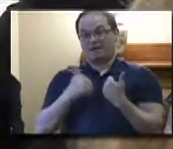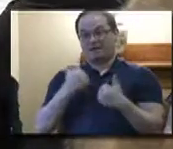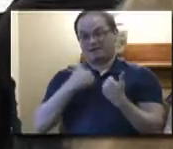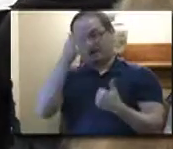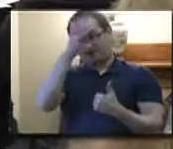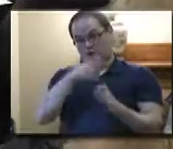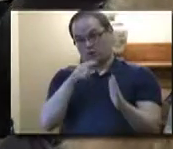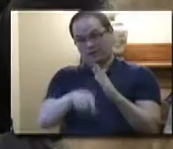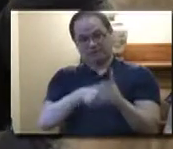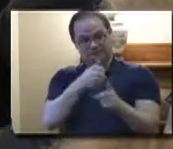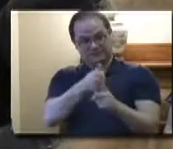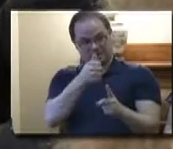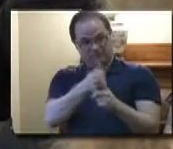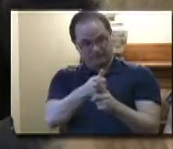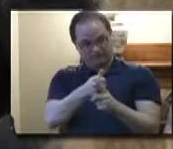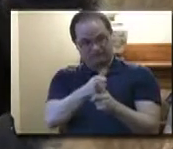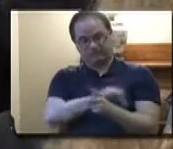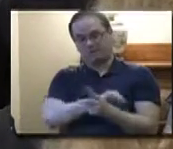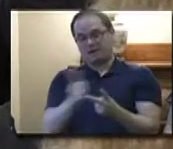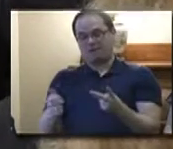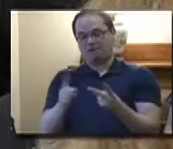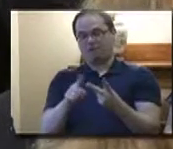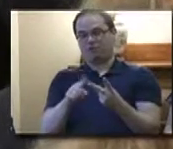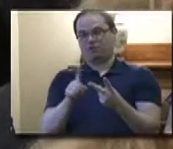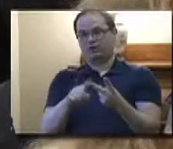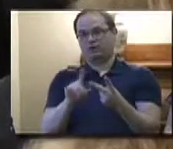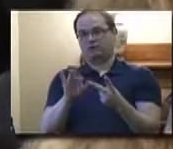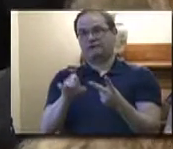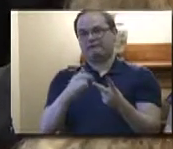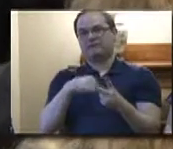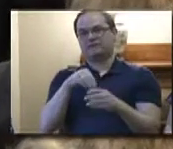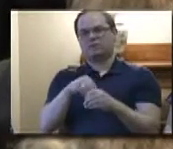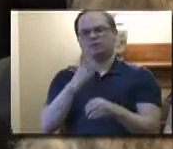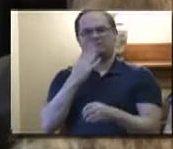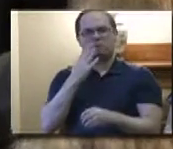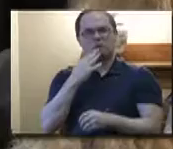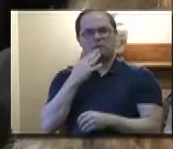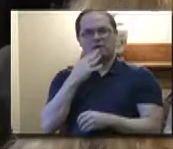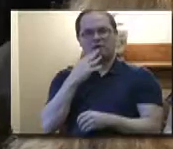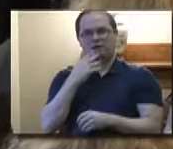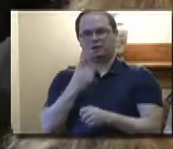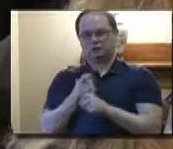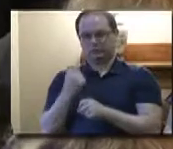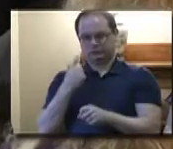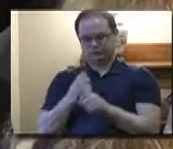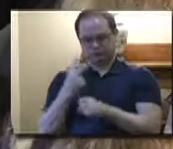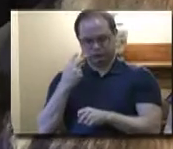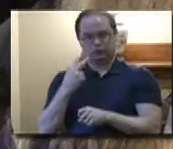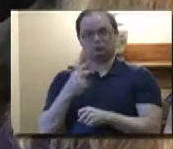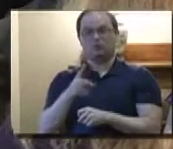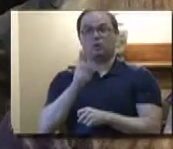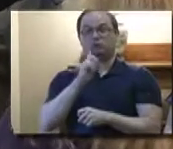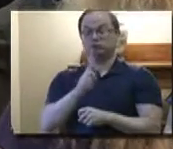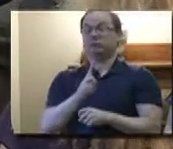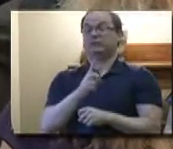that killed himself. Another case that I was in Beaumont a couple summers ago, and it was really one of the most